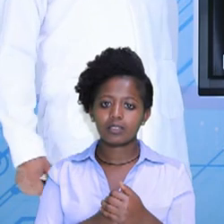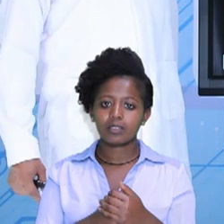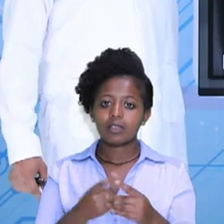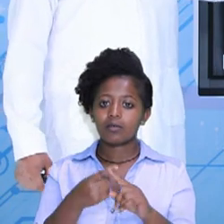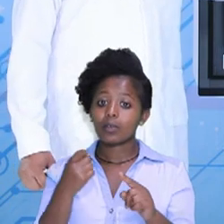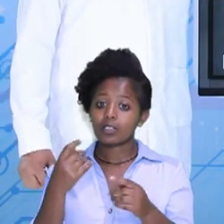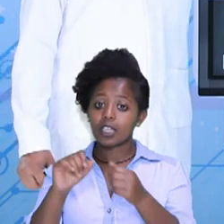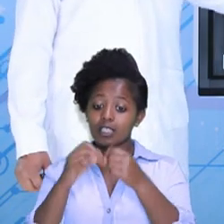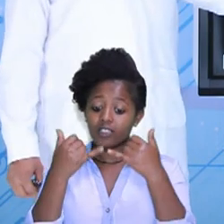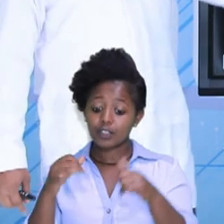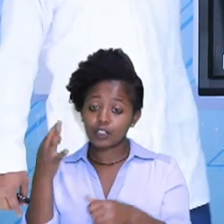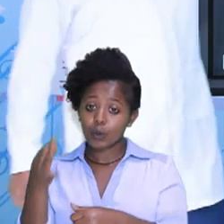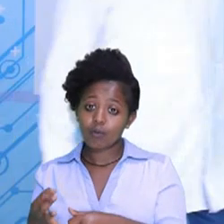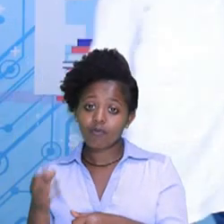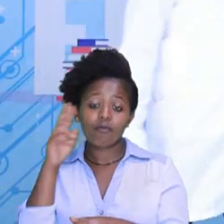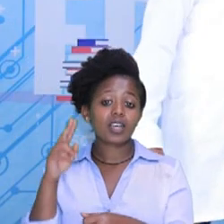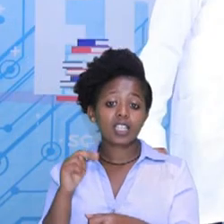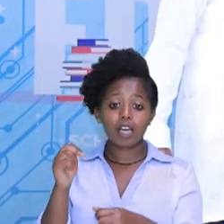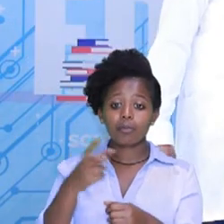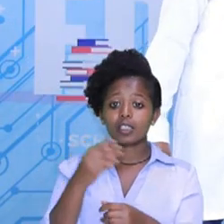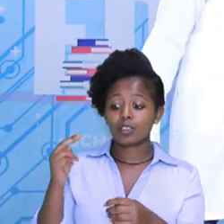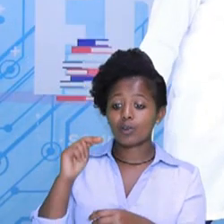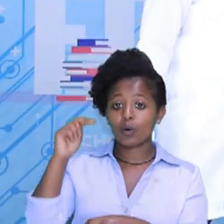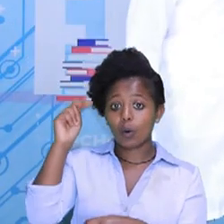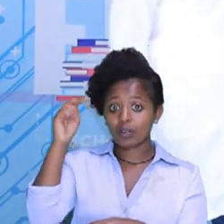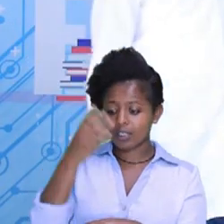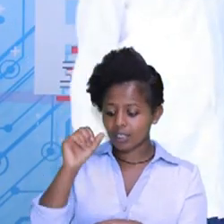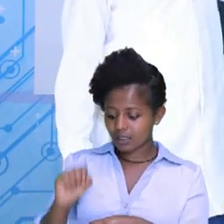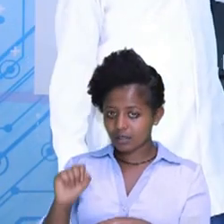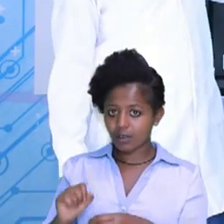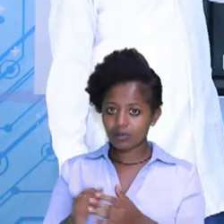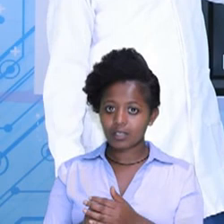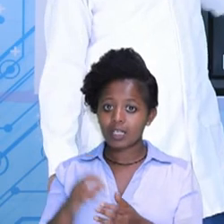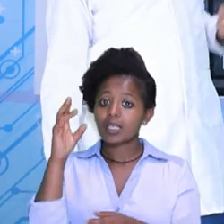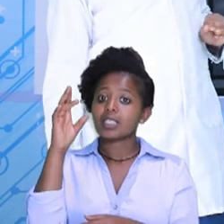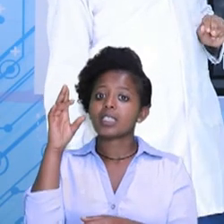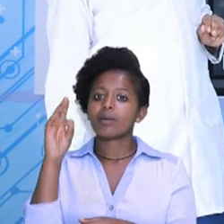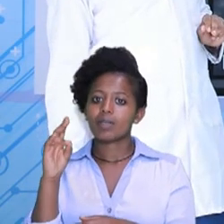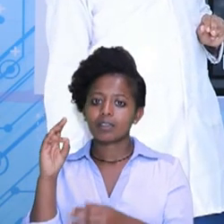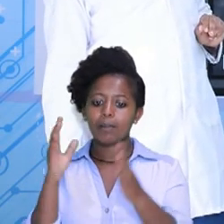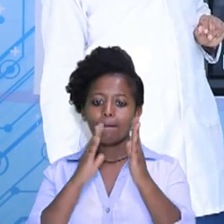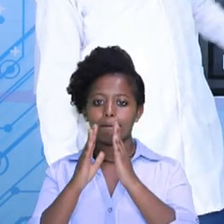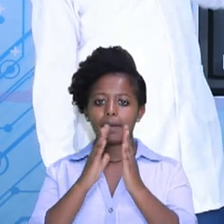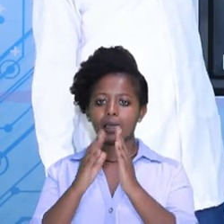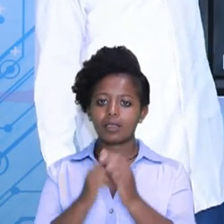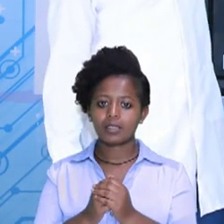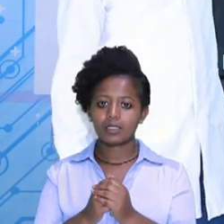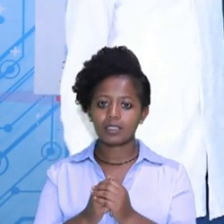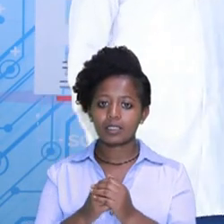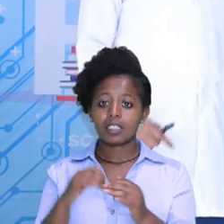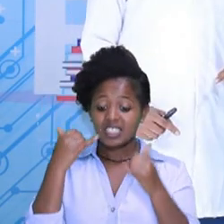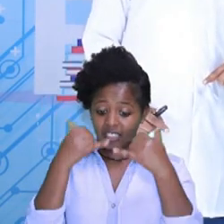for the division of Vietnam into North and South at 17 parallel.